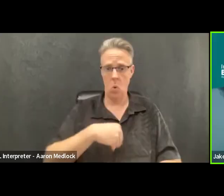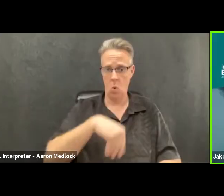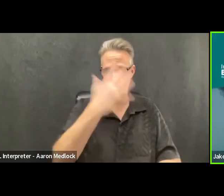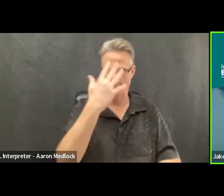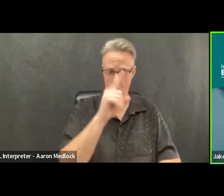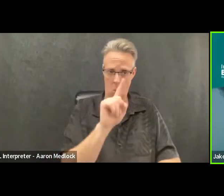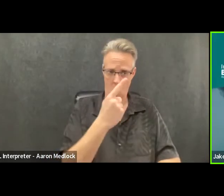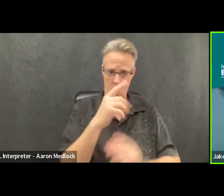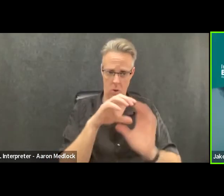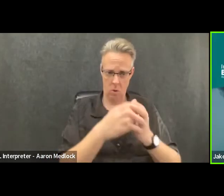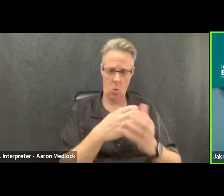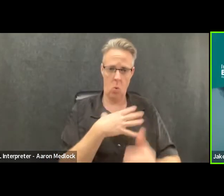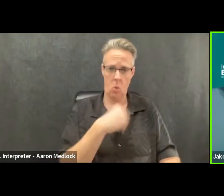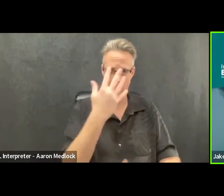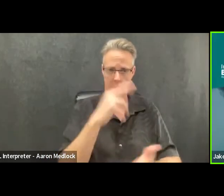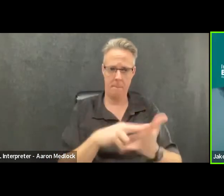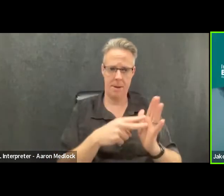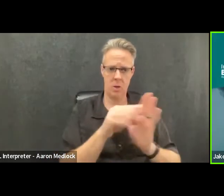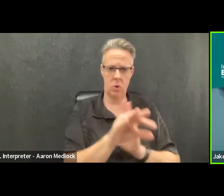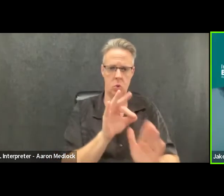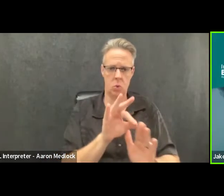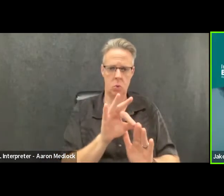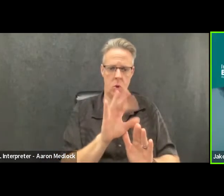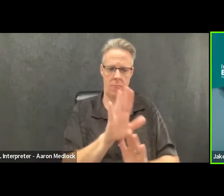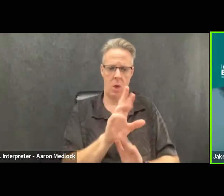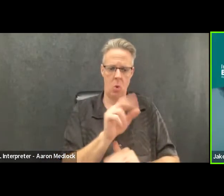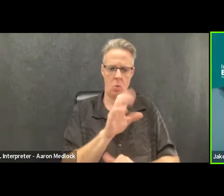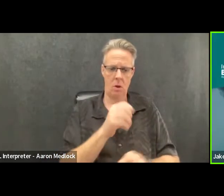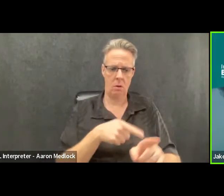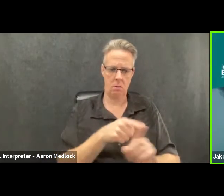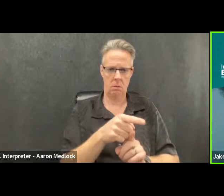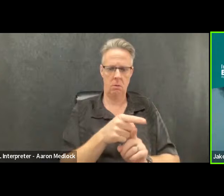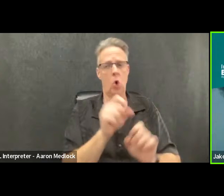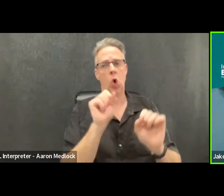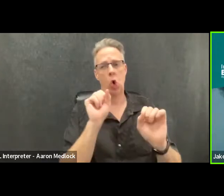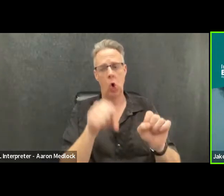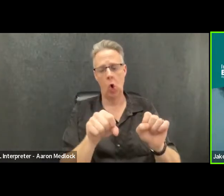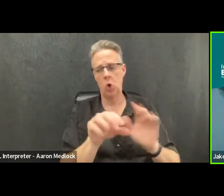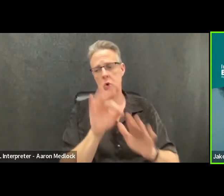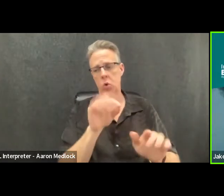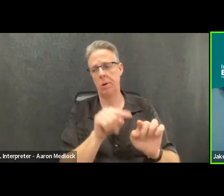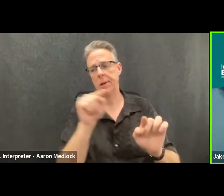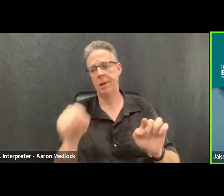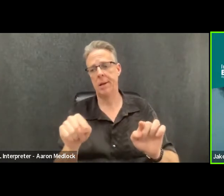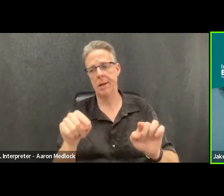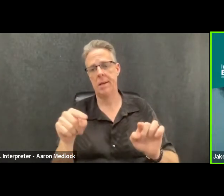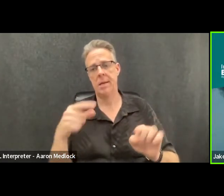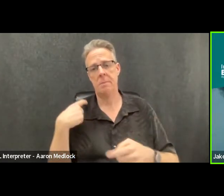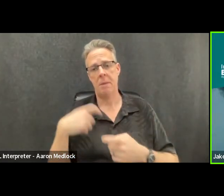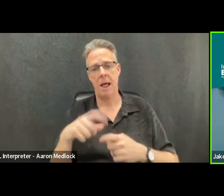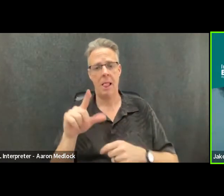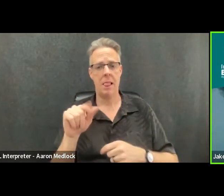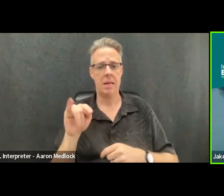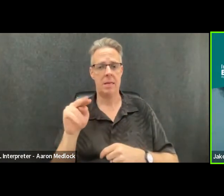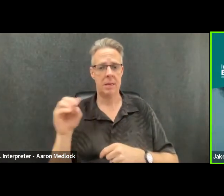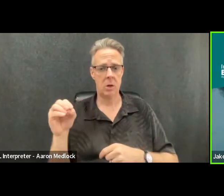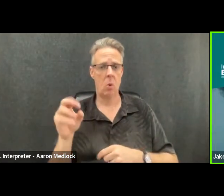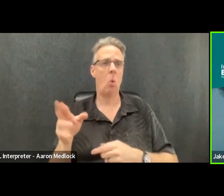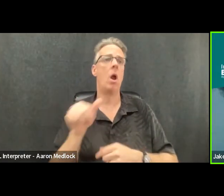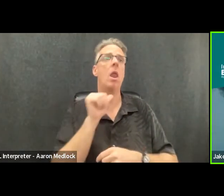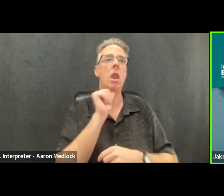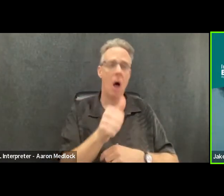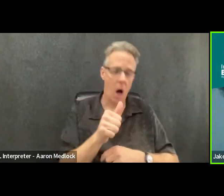that term means they only selected white as their race. They could have selected Hispanic Latino for their ethnicity or not